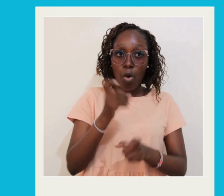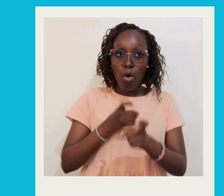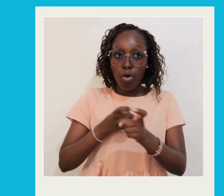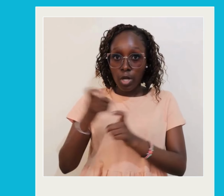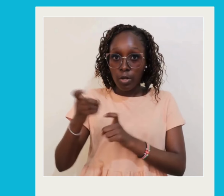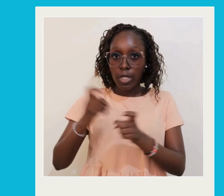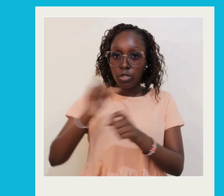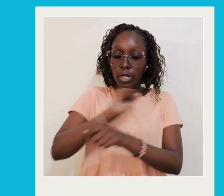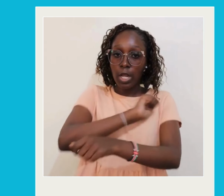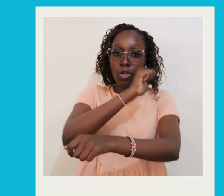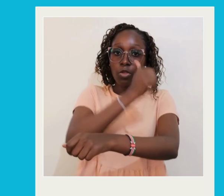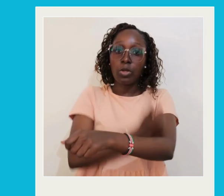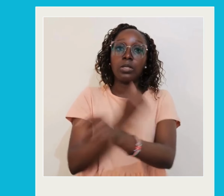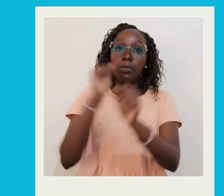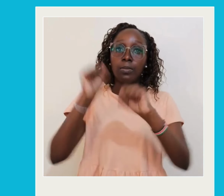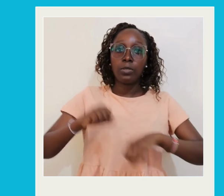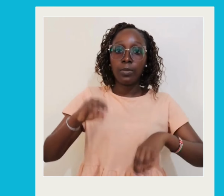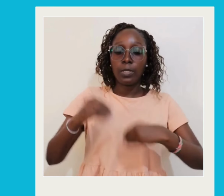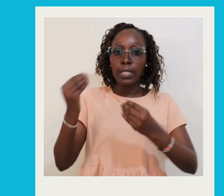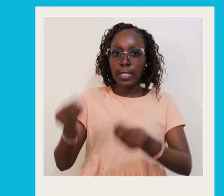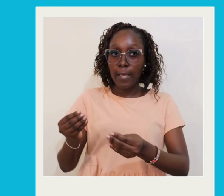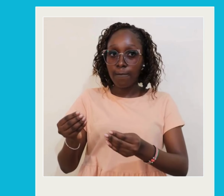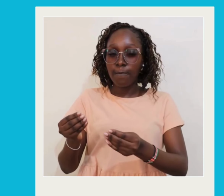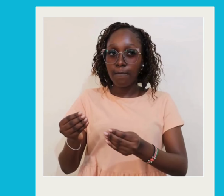conducted responsibly and honestly.